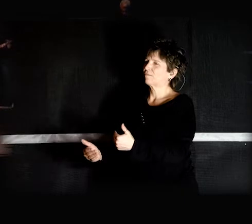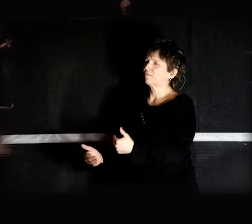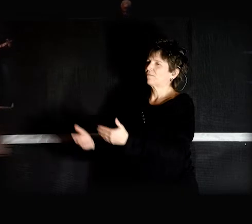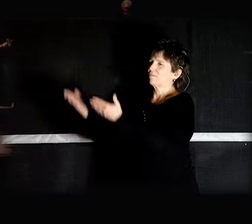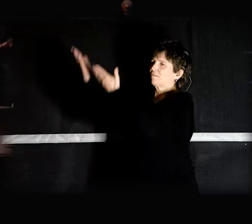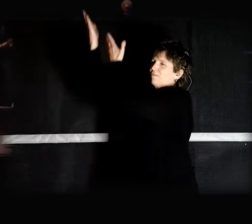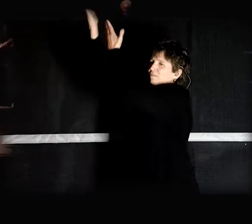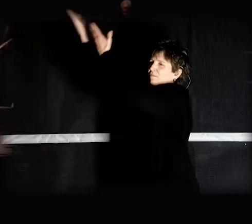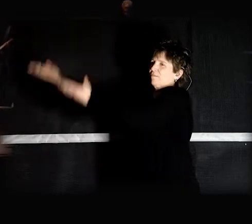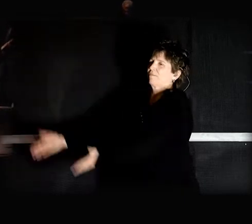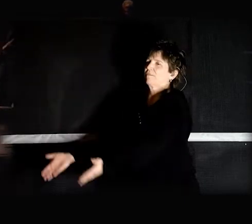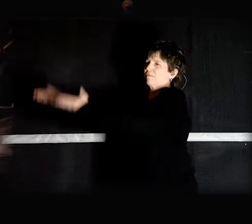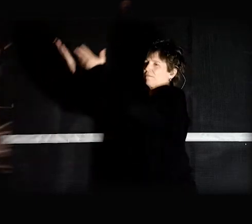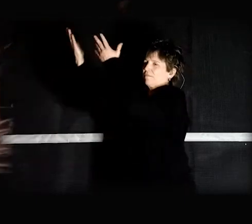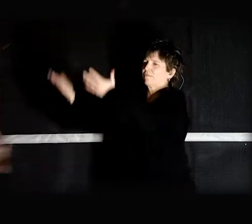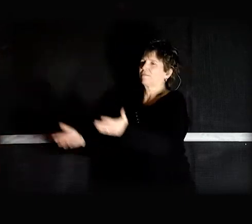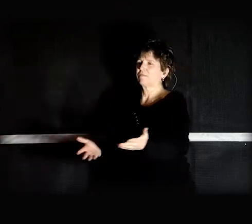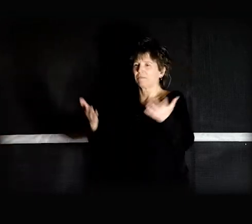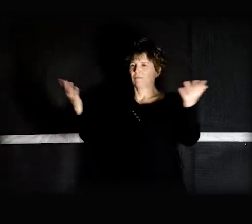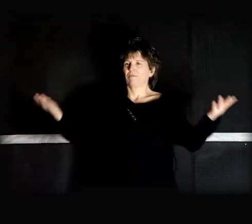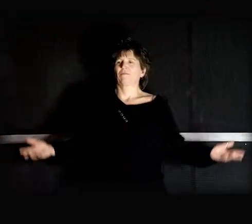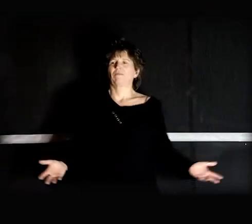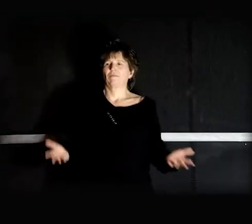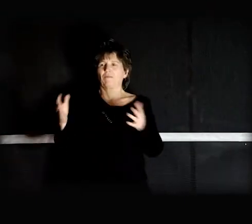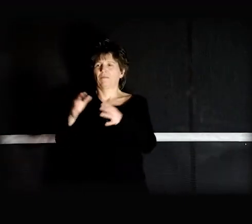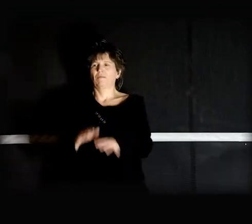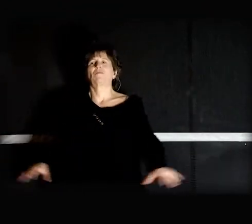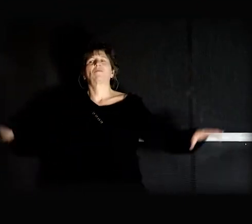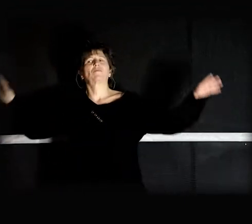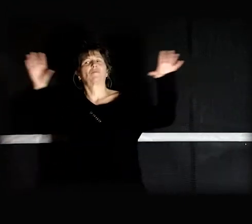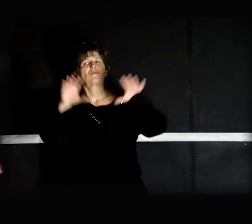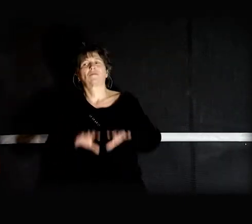and who you are in our lives, God.